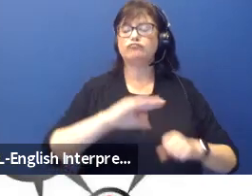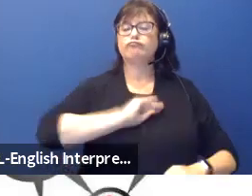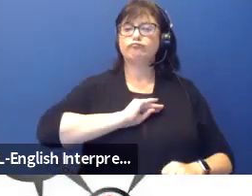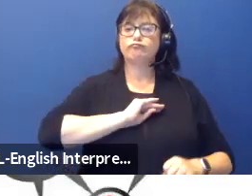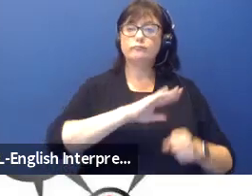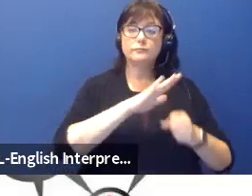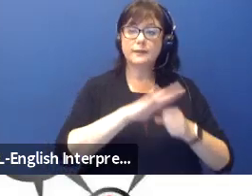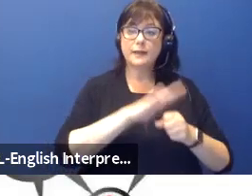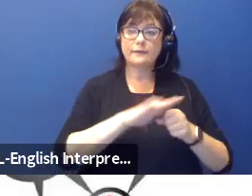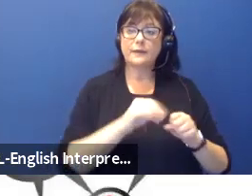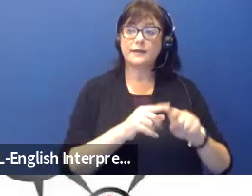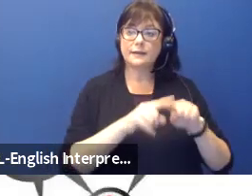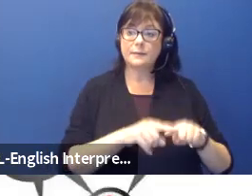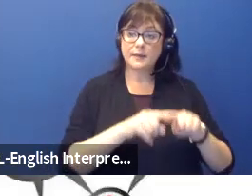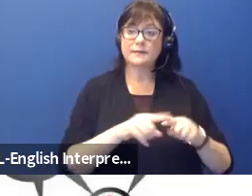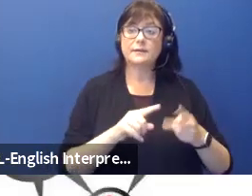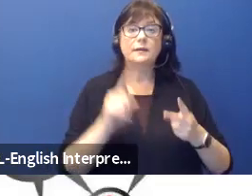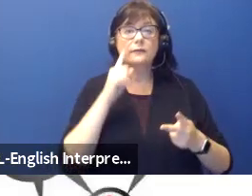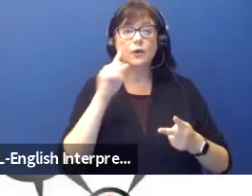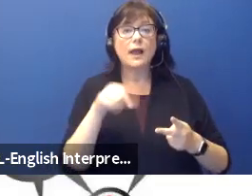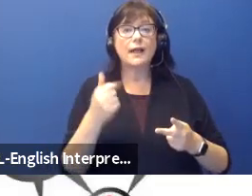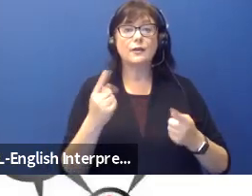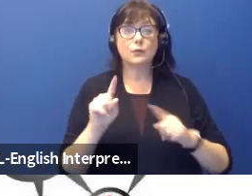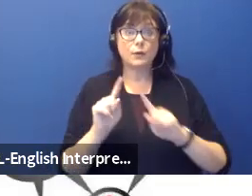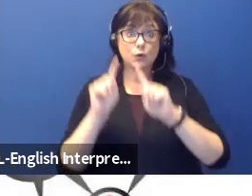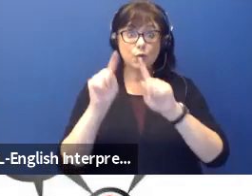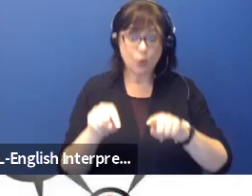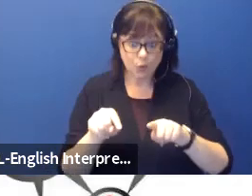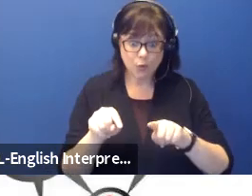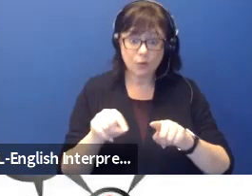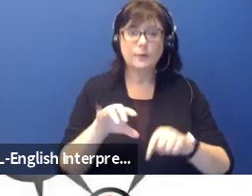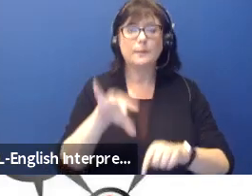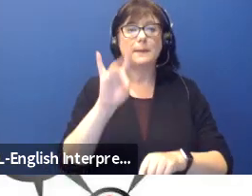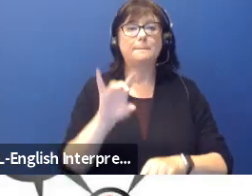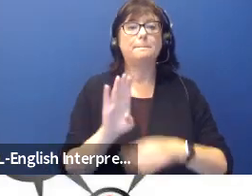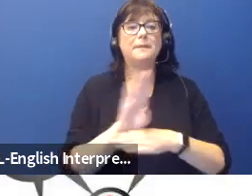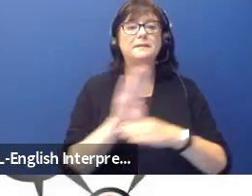of a way to document them. So lots of good ideas, and thank you for sharing those.